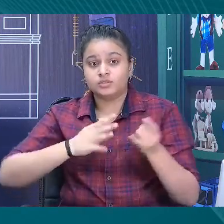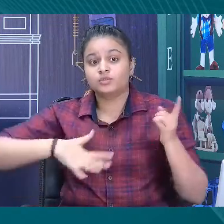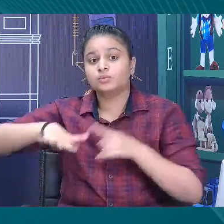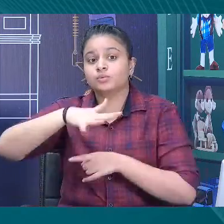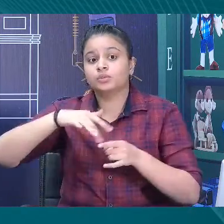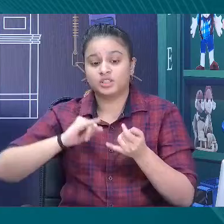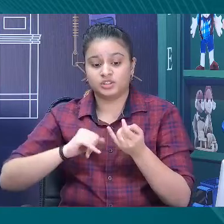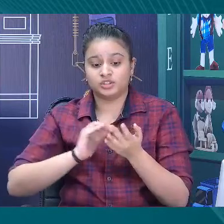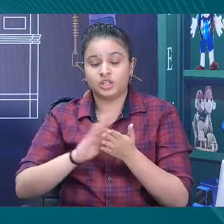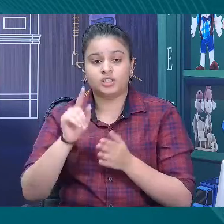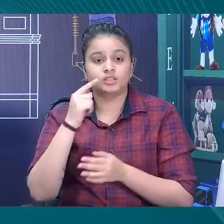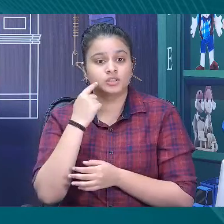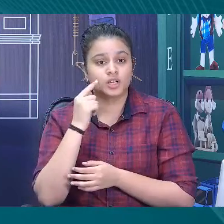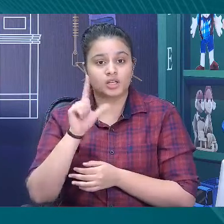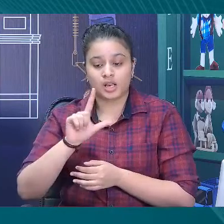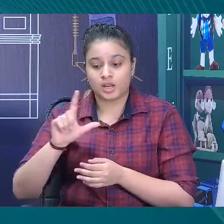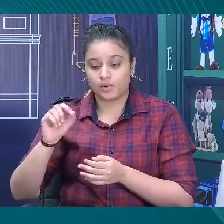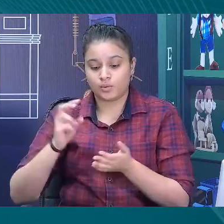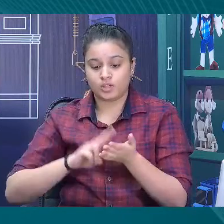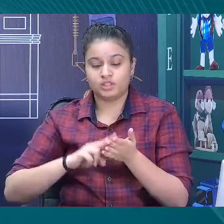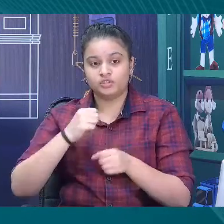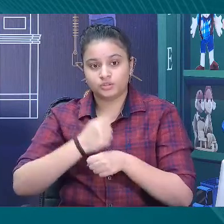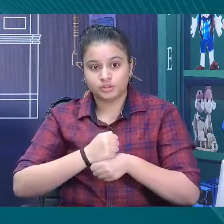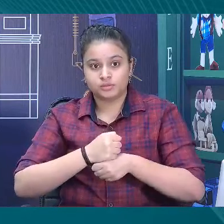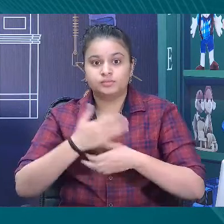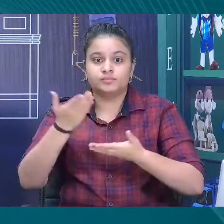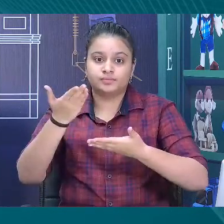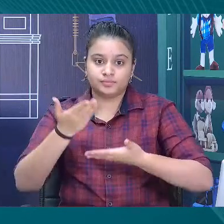Shillong. Welcome to the session, ma'am.